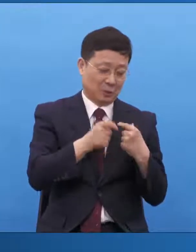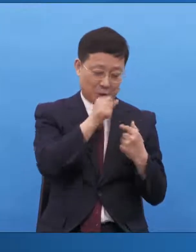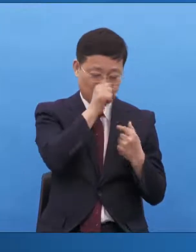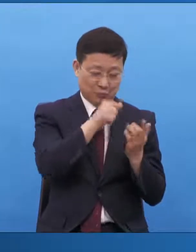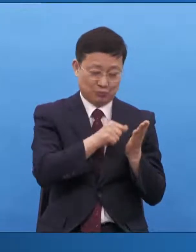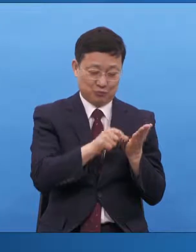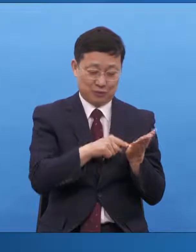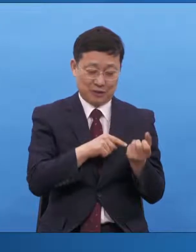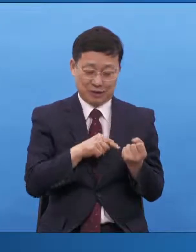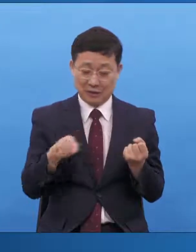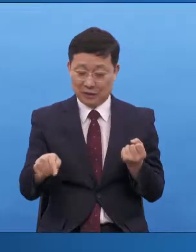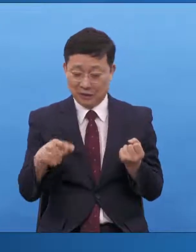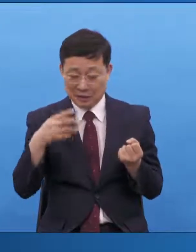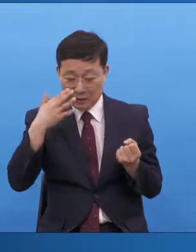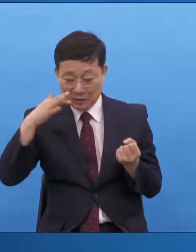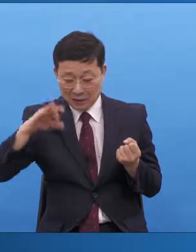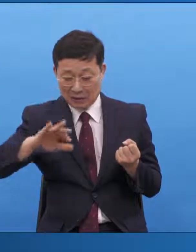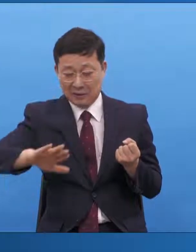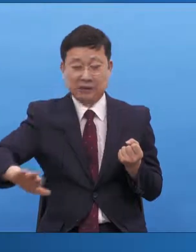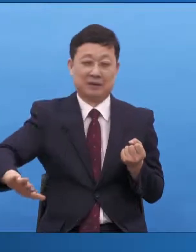bad, then you start laughing at that.